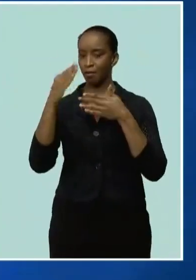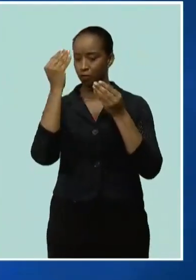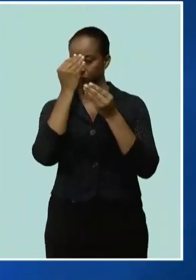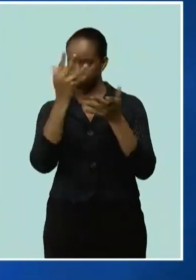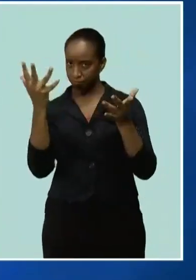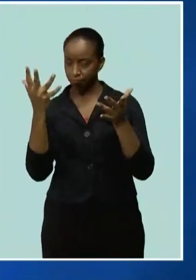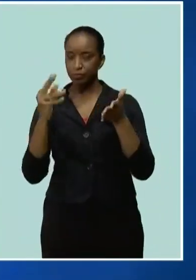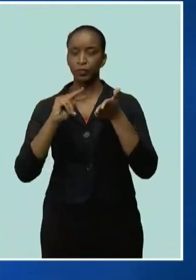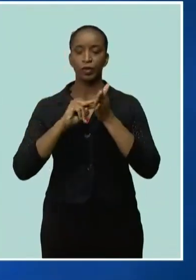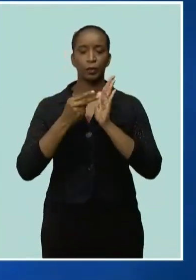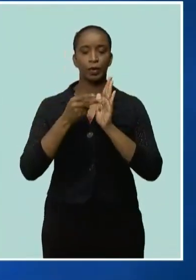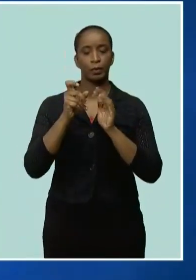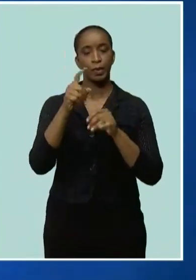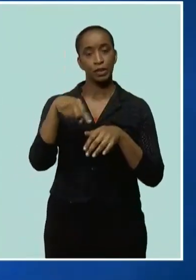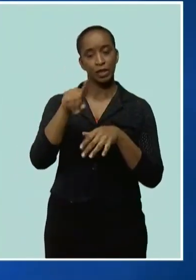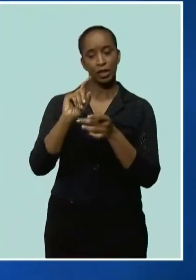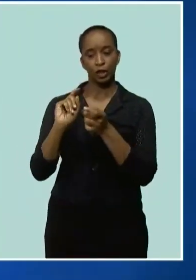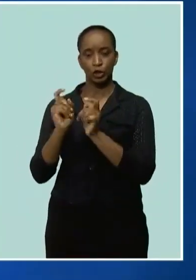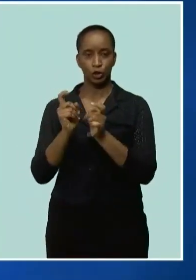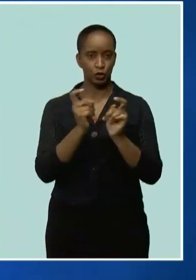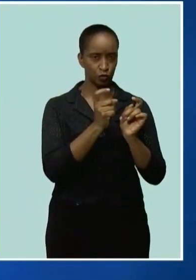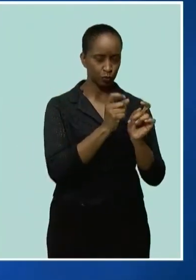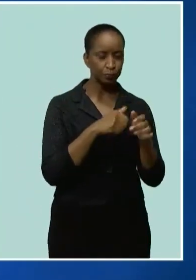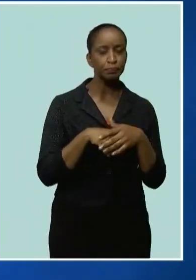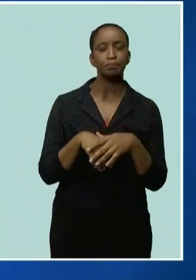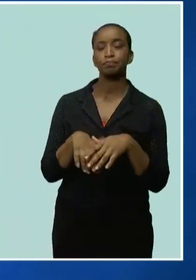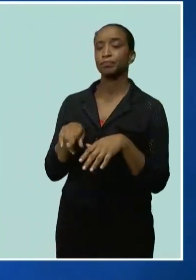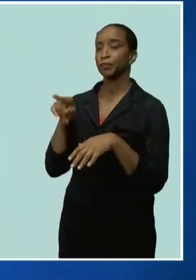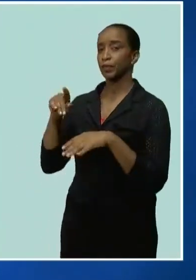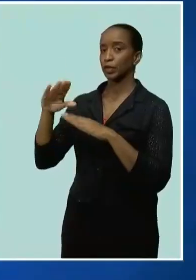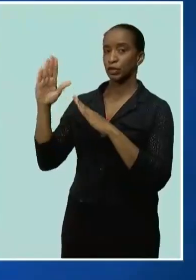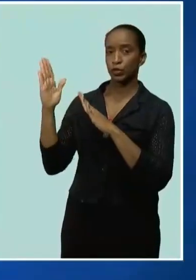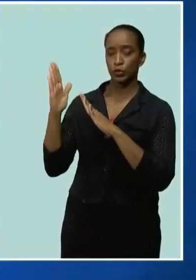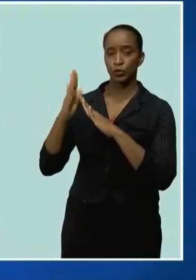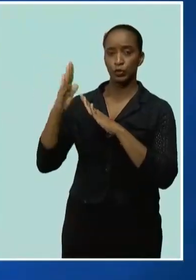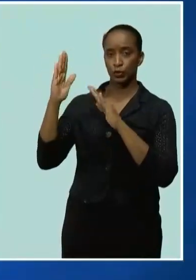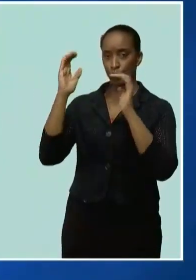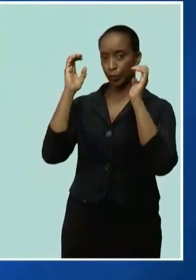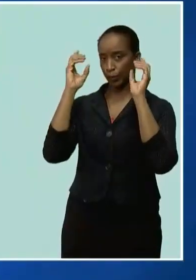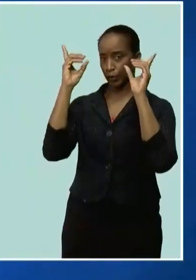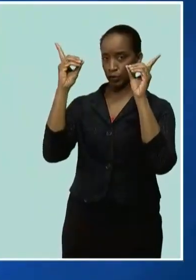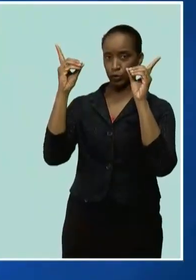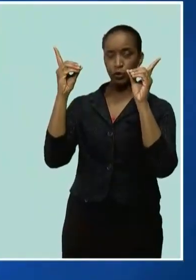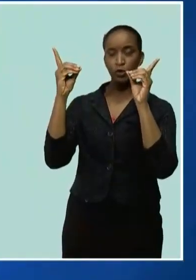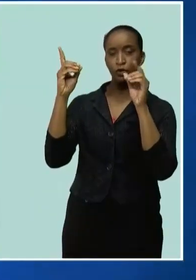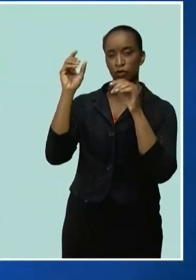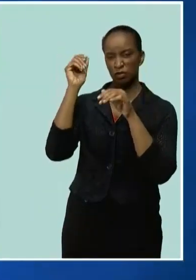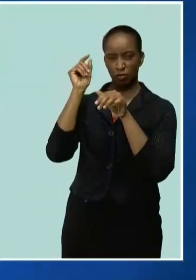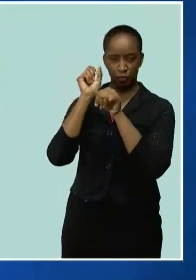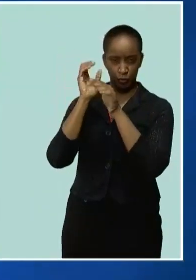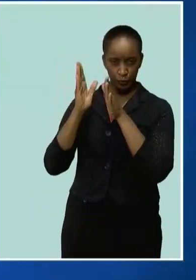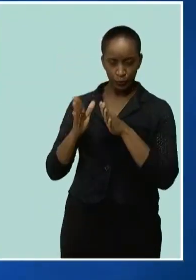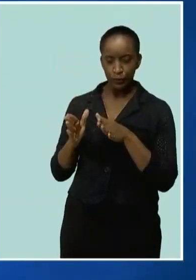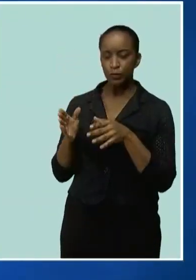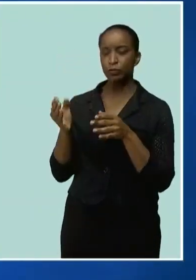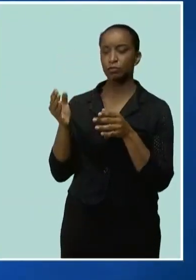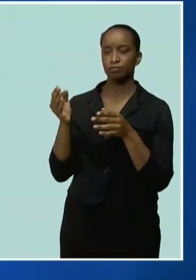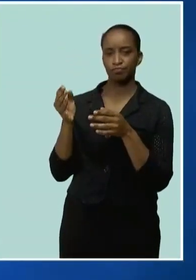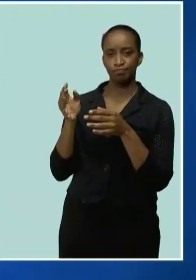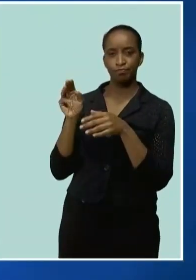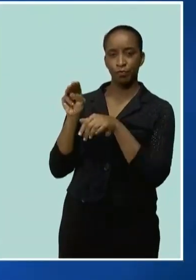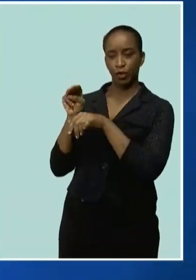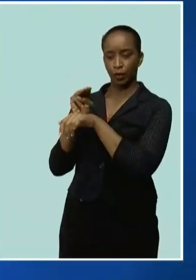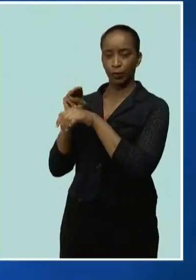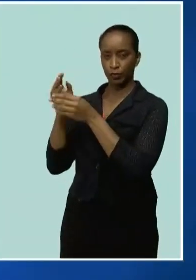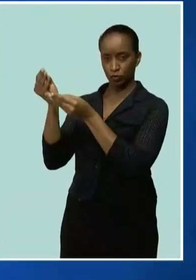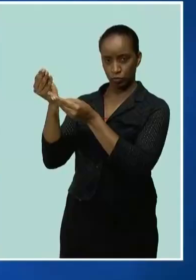situation, Chief Education Officer Dr. Ramona Archer-Bradshaw says the Ministry of Education was only notified recently of the